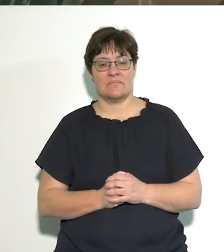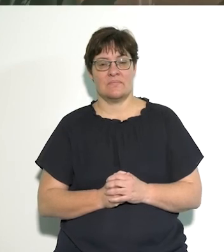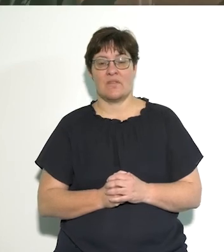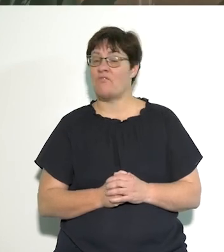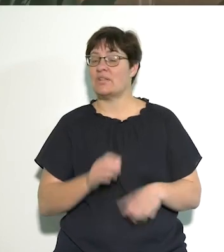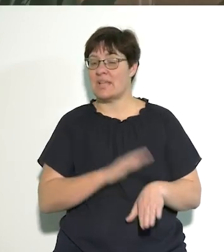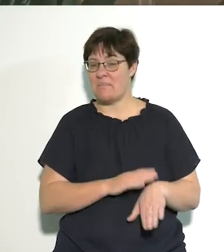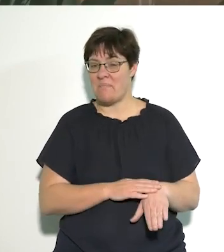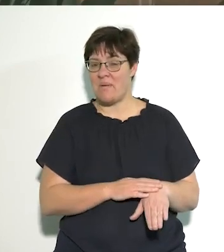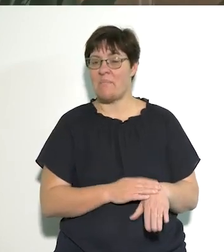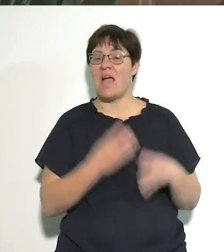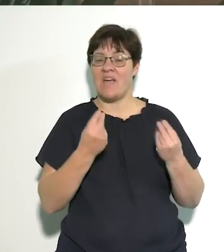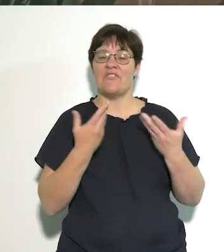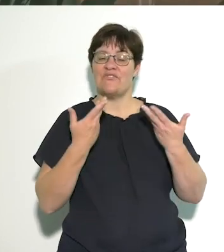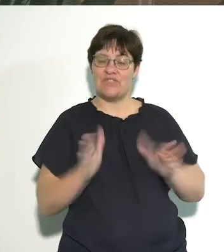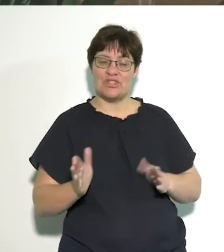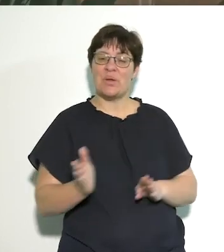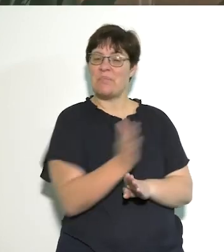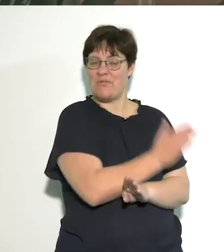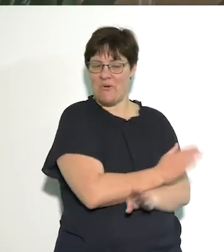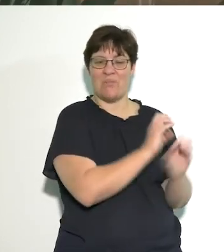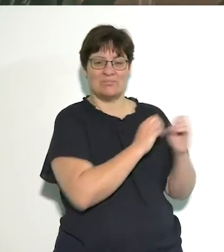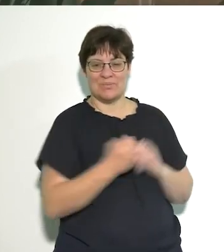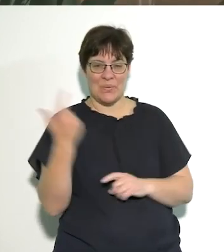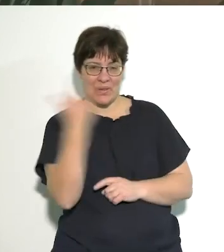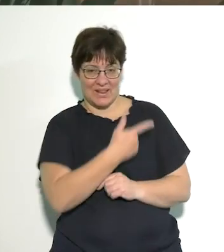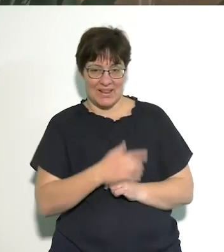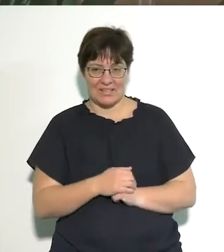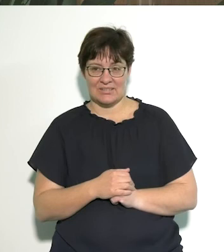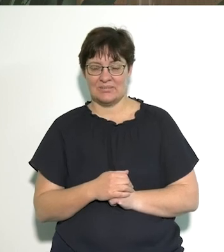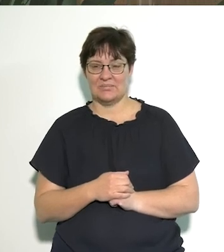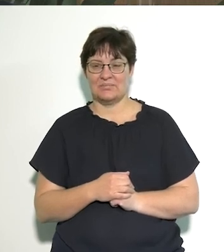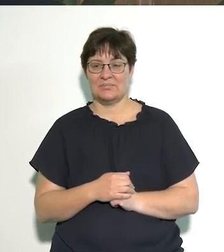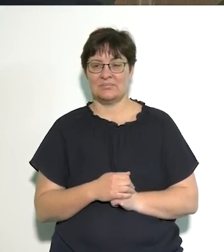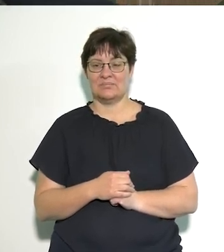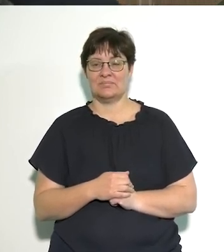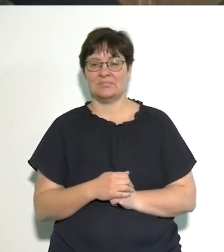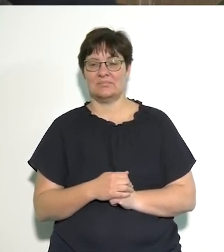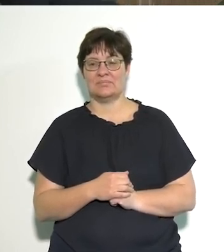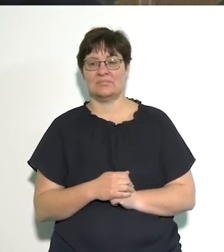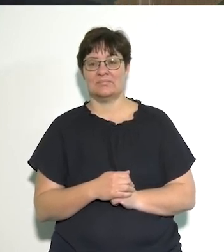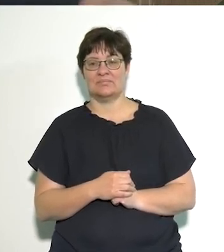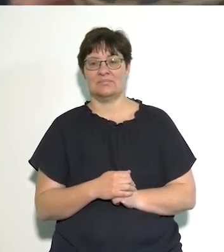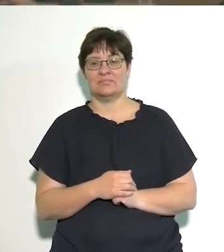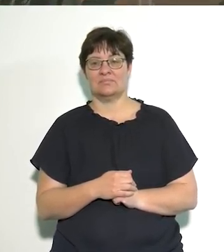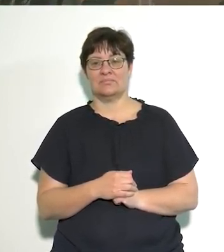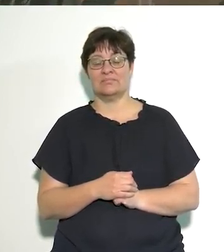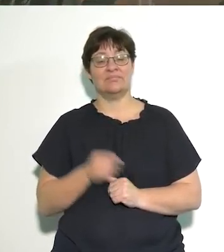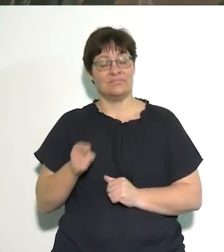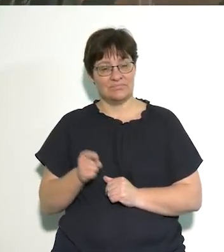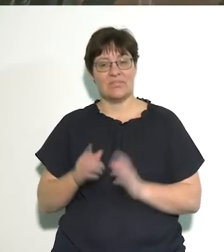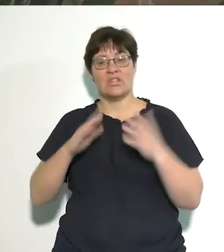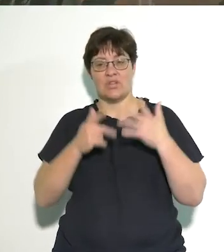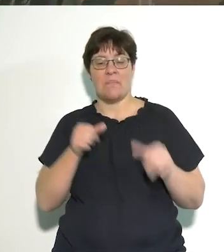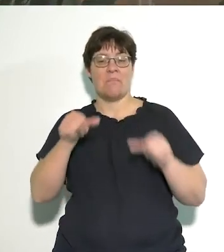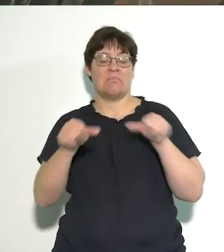For the sake of time, I have made one for you already to see. This is my